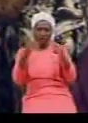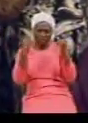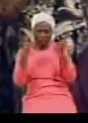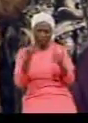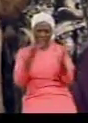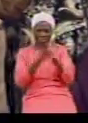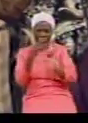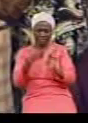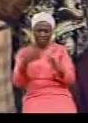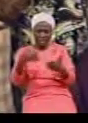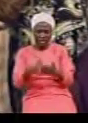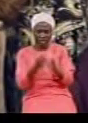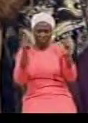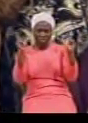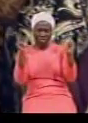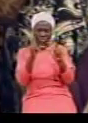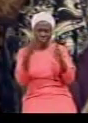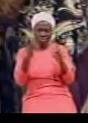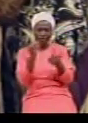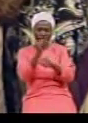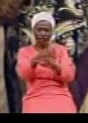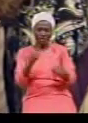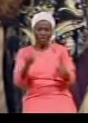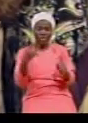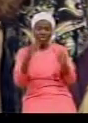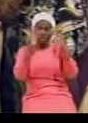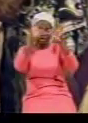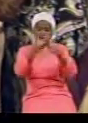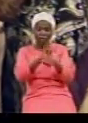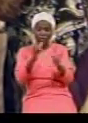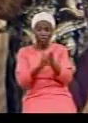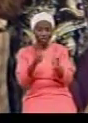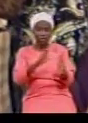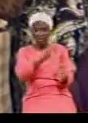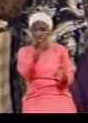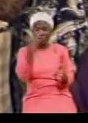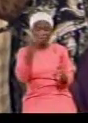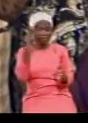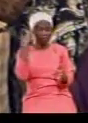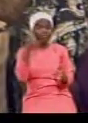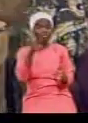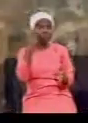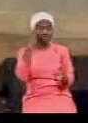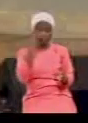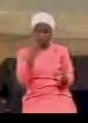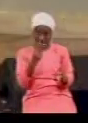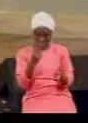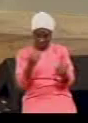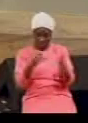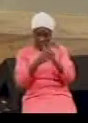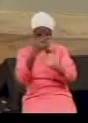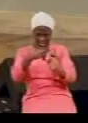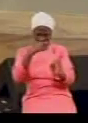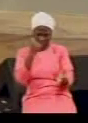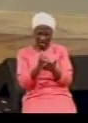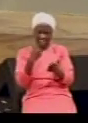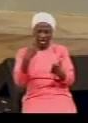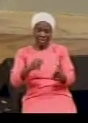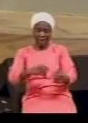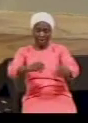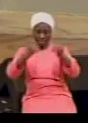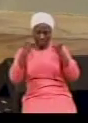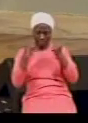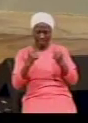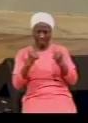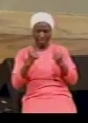overcoming. The miracle you have never seen before, you will see. The majesty of the Lord you have not